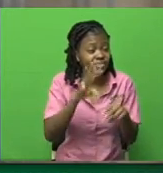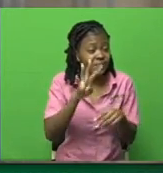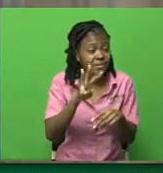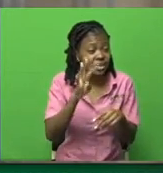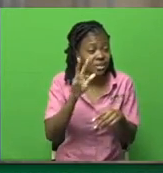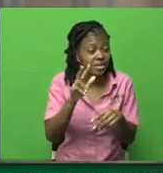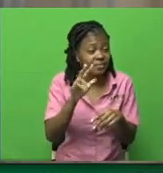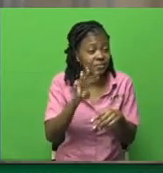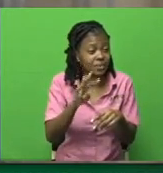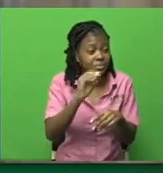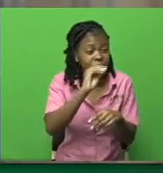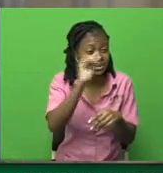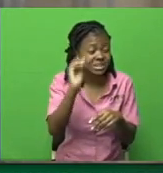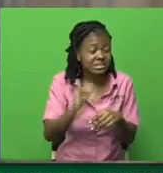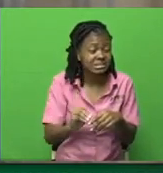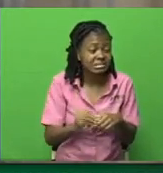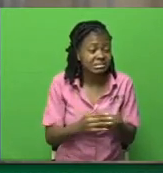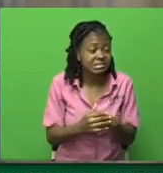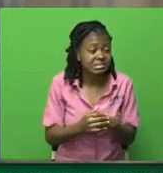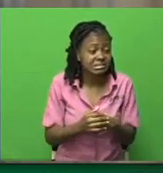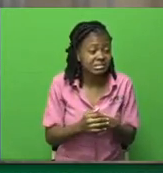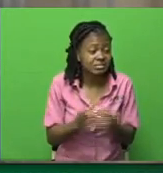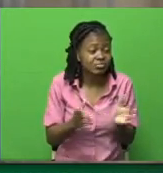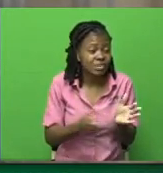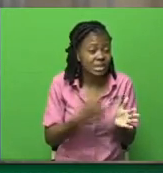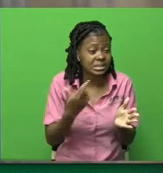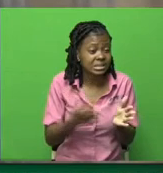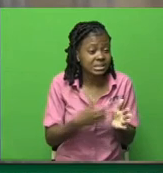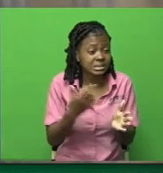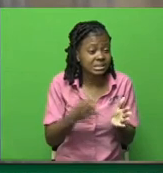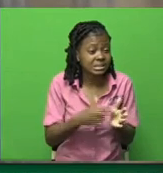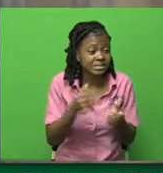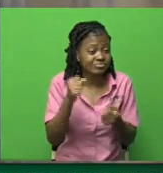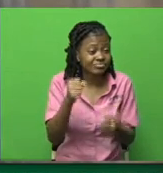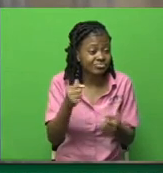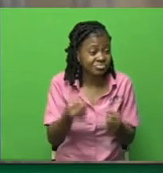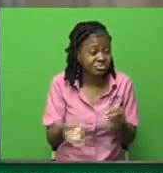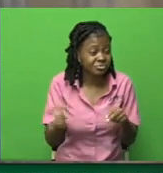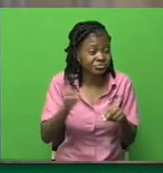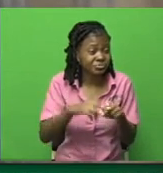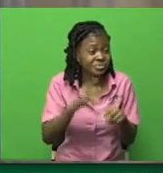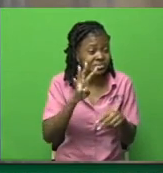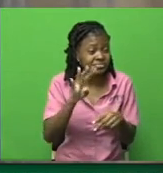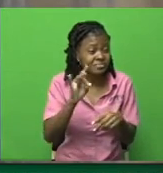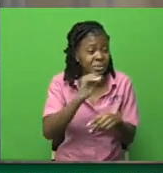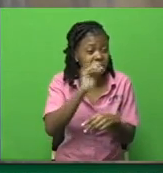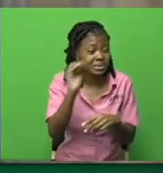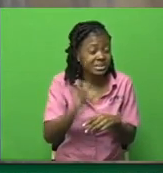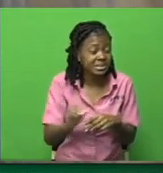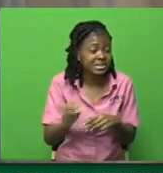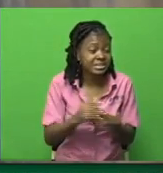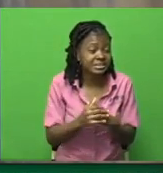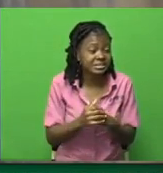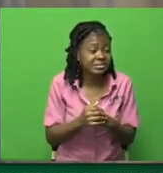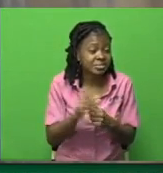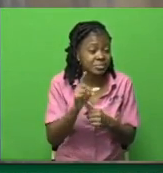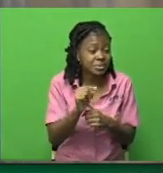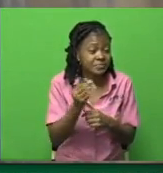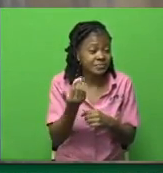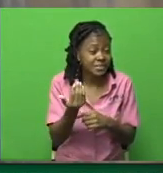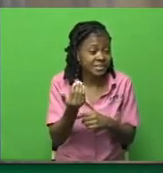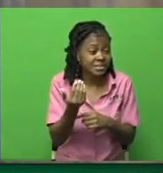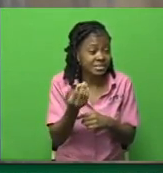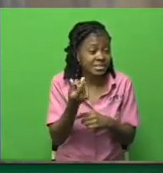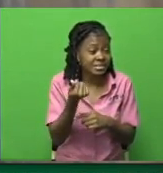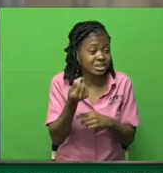the price of a two kilogram package of rice increased by 48 percent from 2015 under my watch at